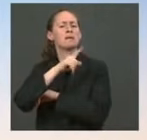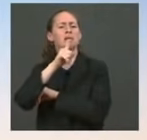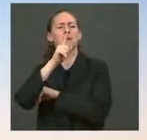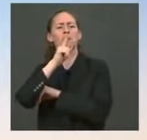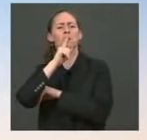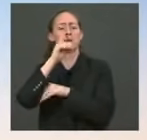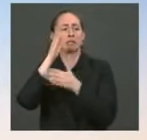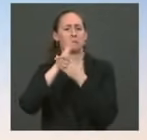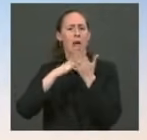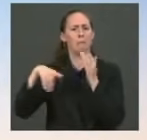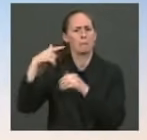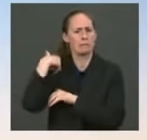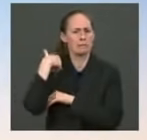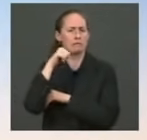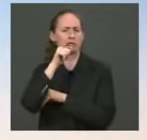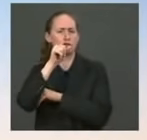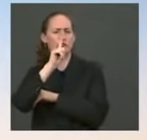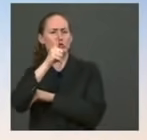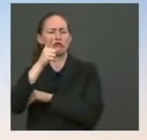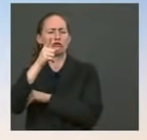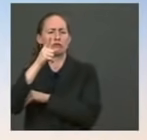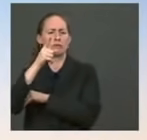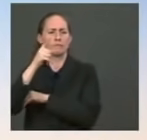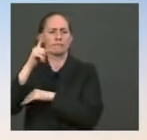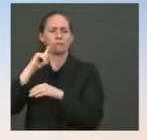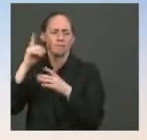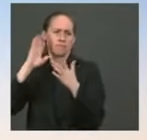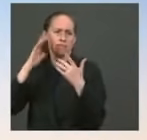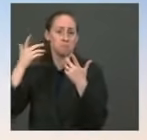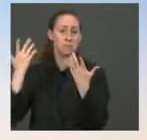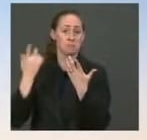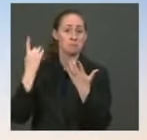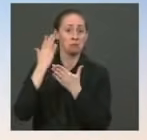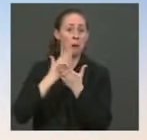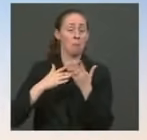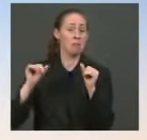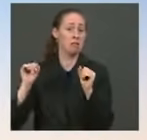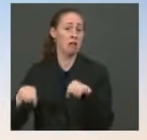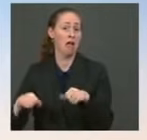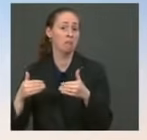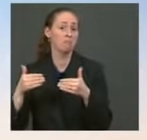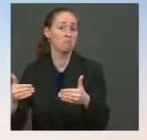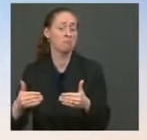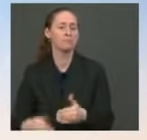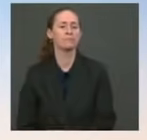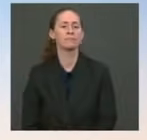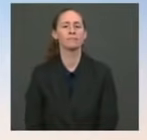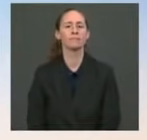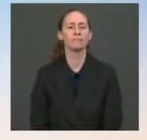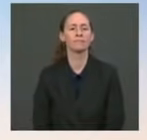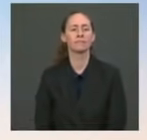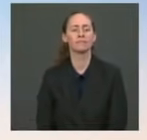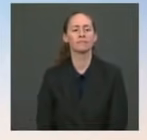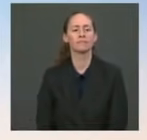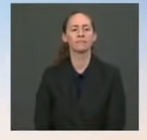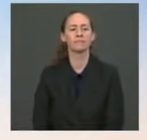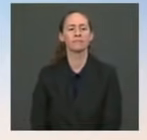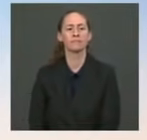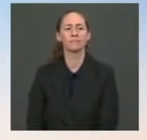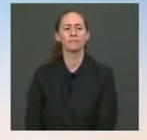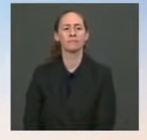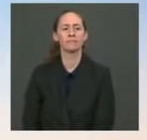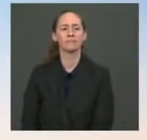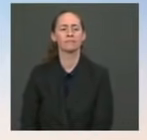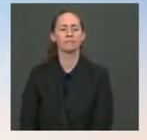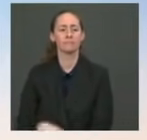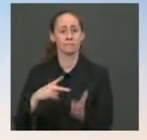certainly his overarching view. Thing that you wouldn't turn over that you can think of? I don't think I'm going to get ahead of a hypothetical, but that is what's important for